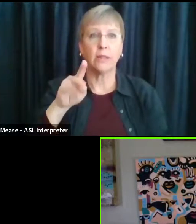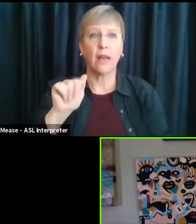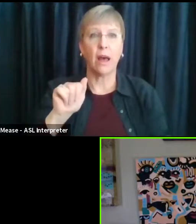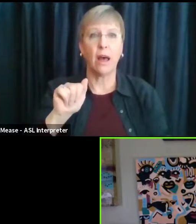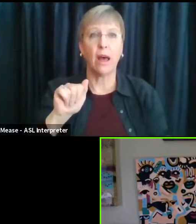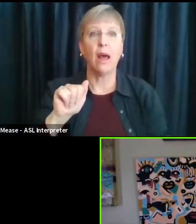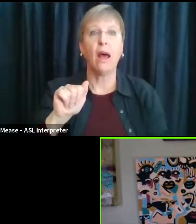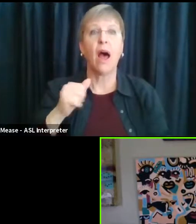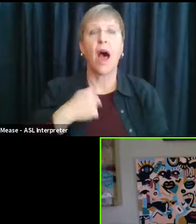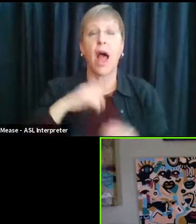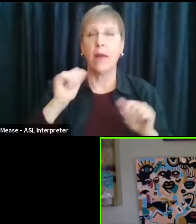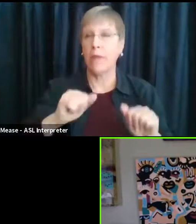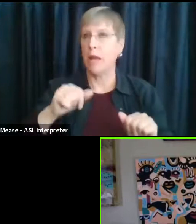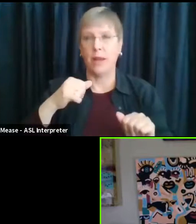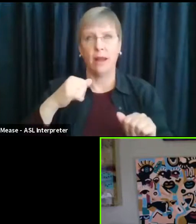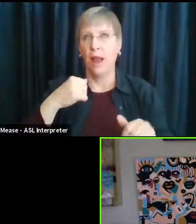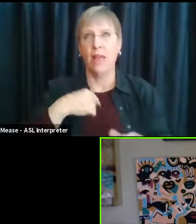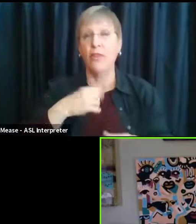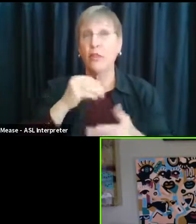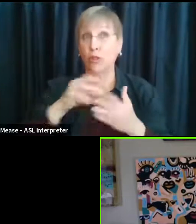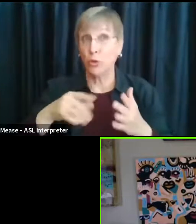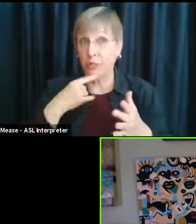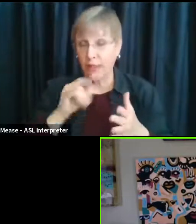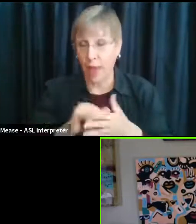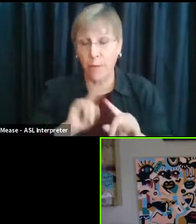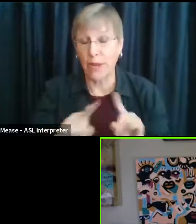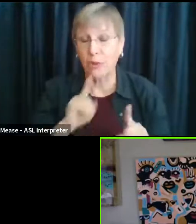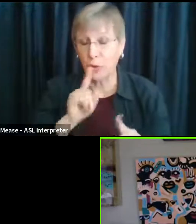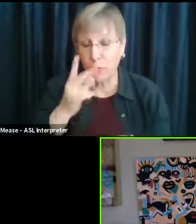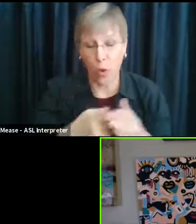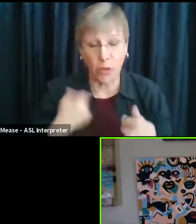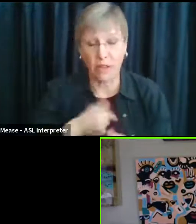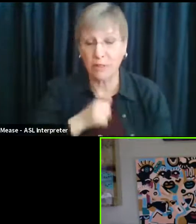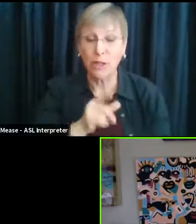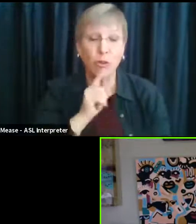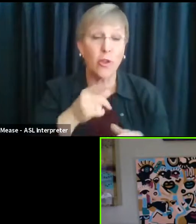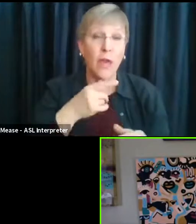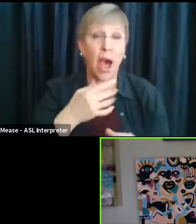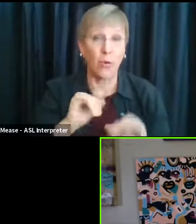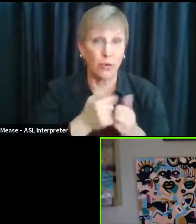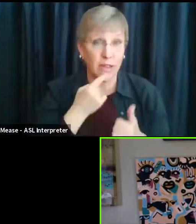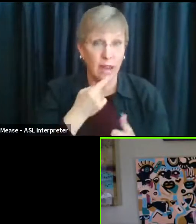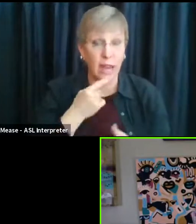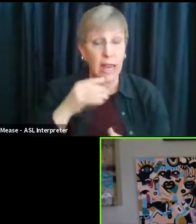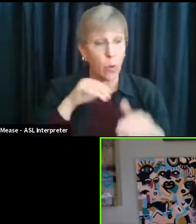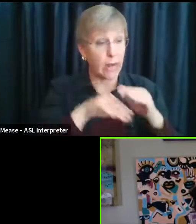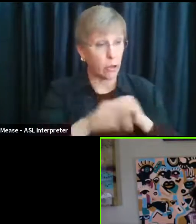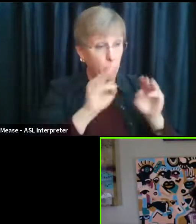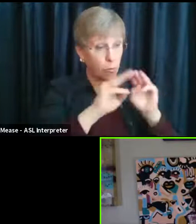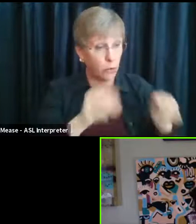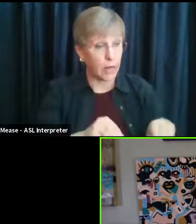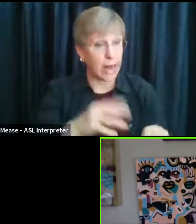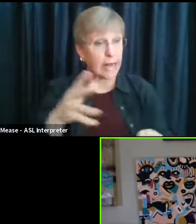be butchering the name. I didn't say that, the student said that, but it's true for both of us. He walked into a museum, and I believe he took objects back